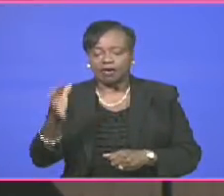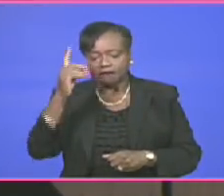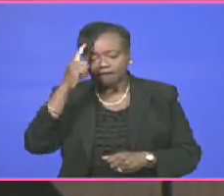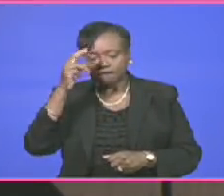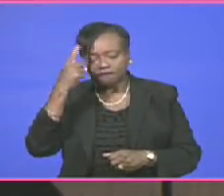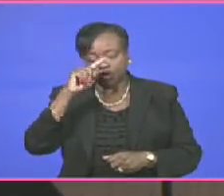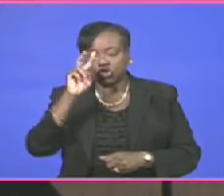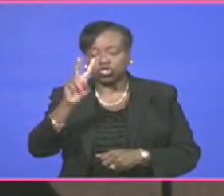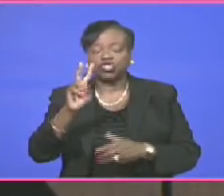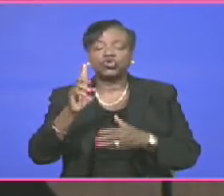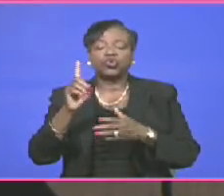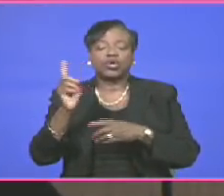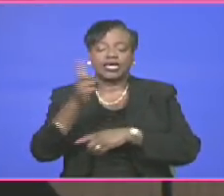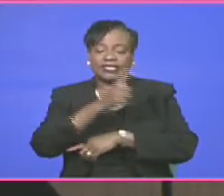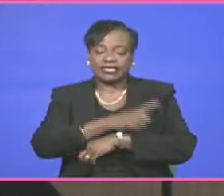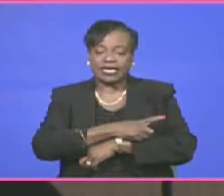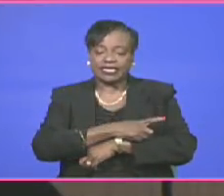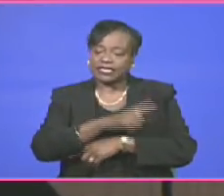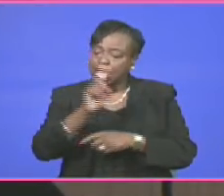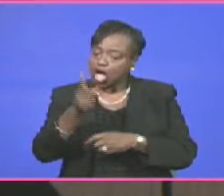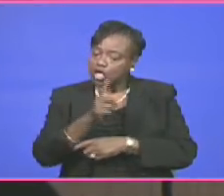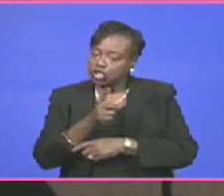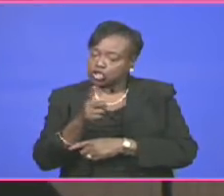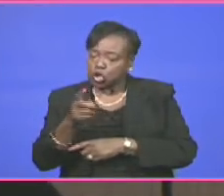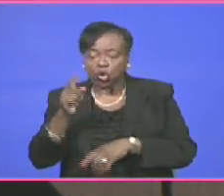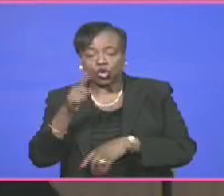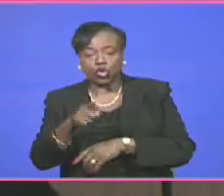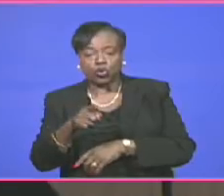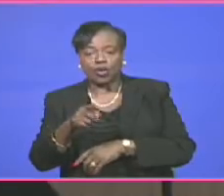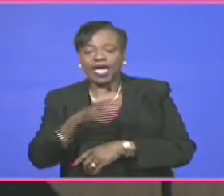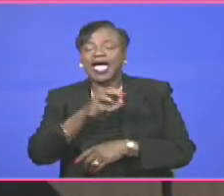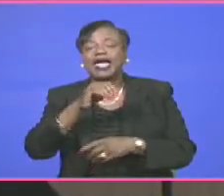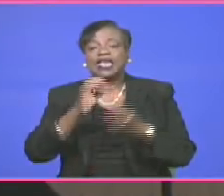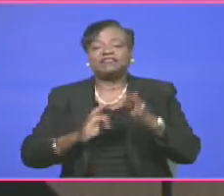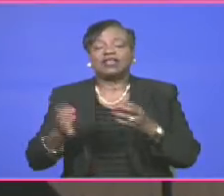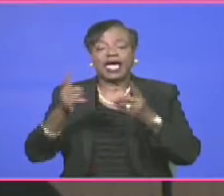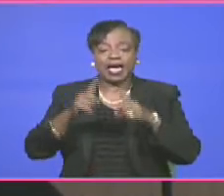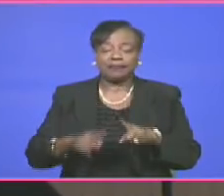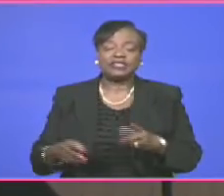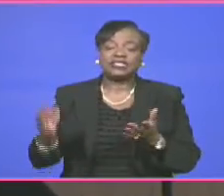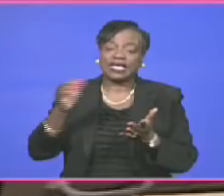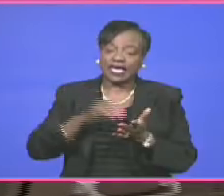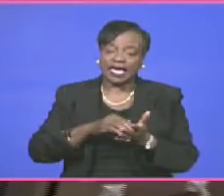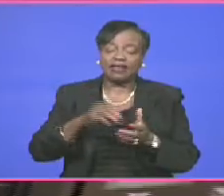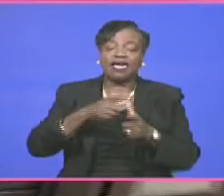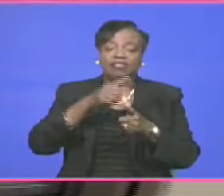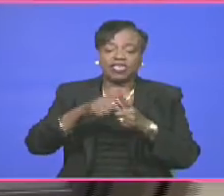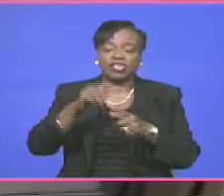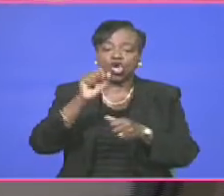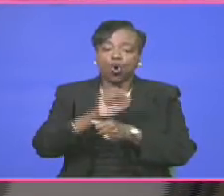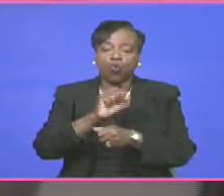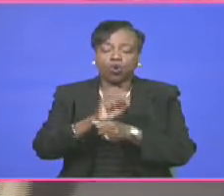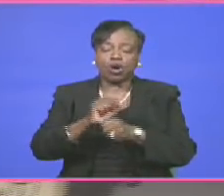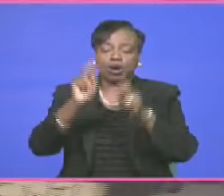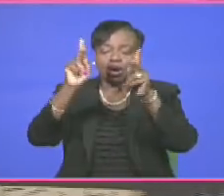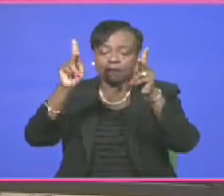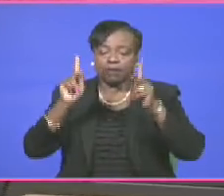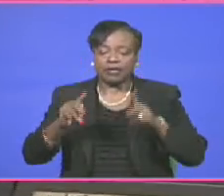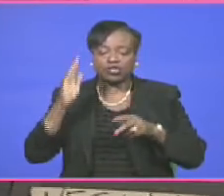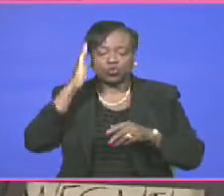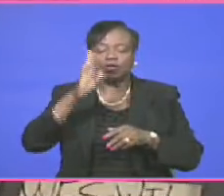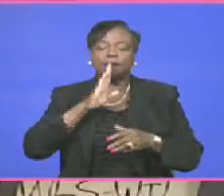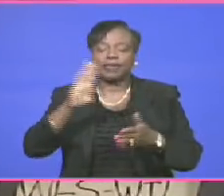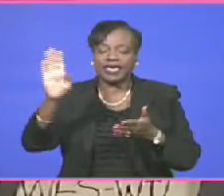schooling, and let you know that, look, when it happened again, I'll make recommendation for the work permit to be canceled. As for employers, Neely